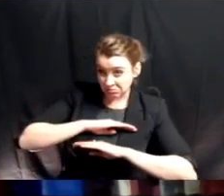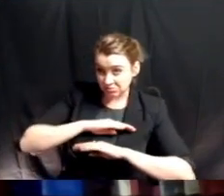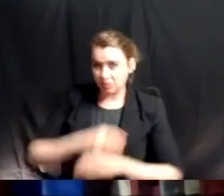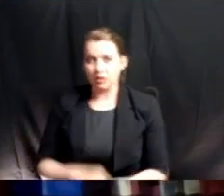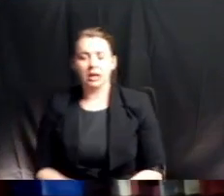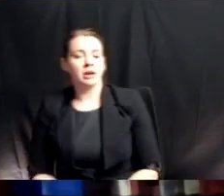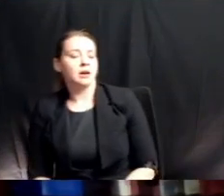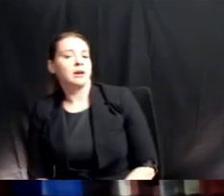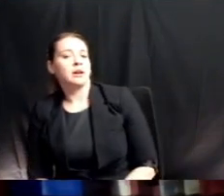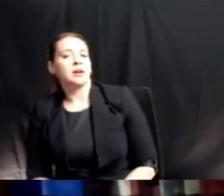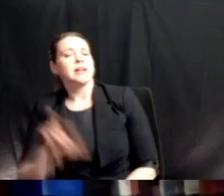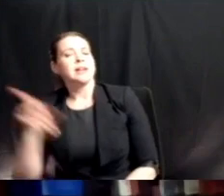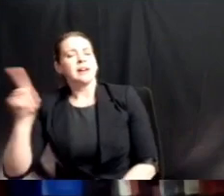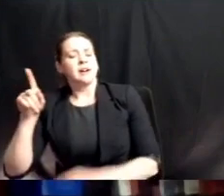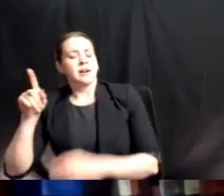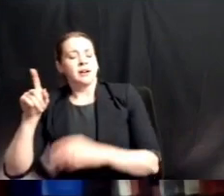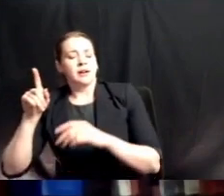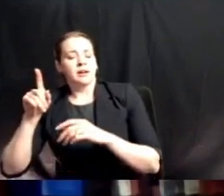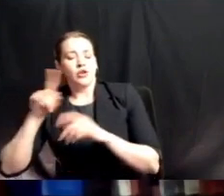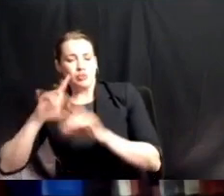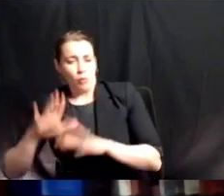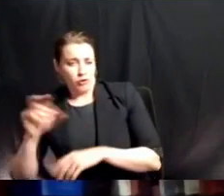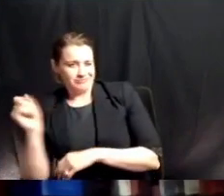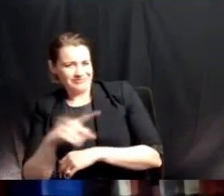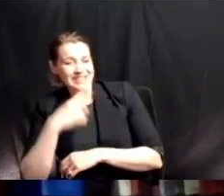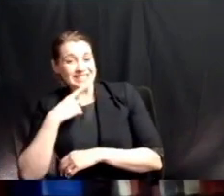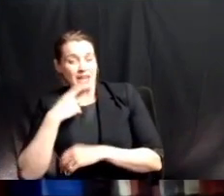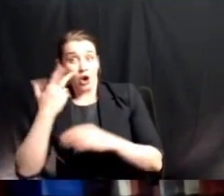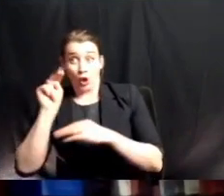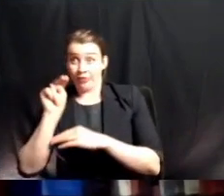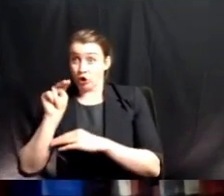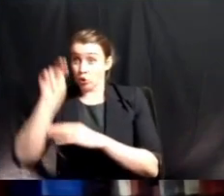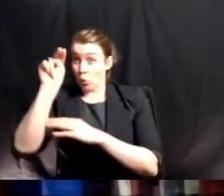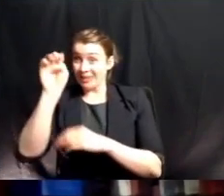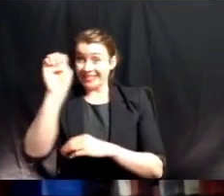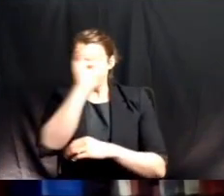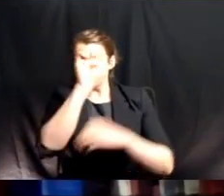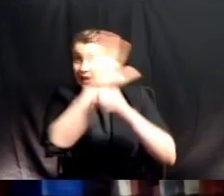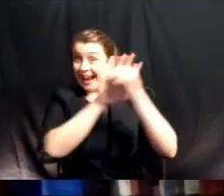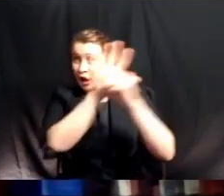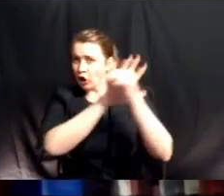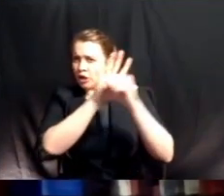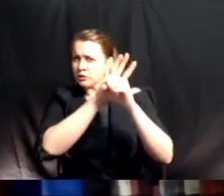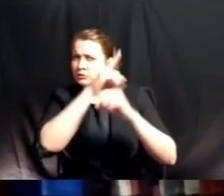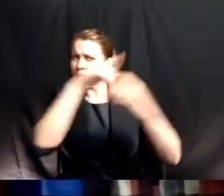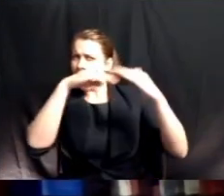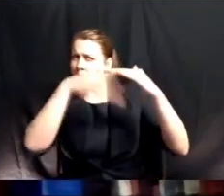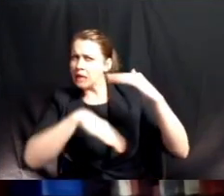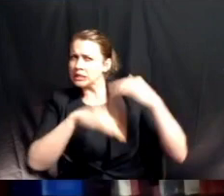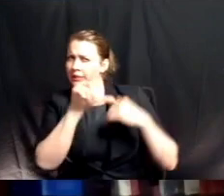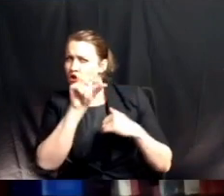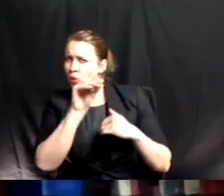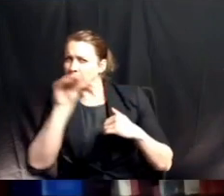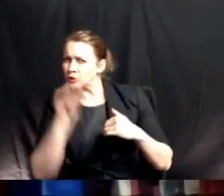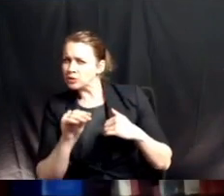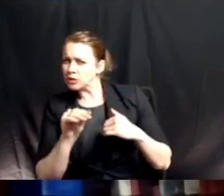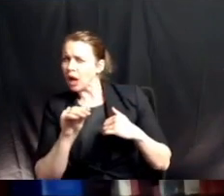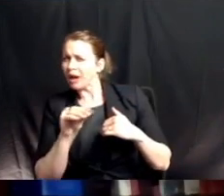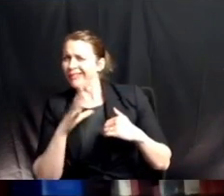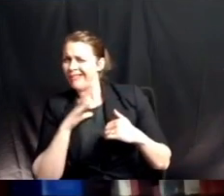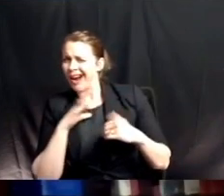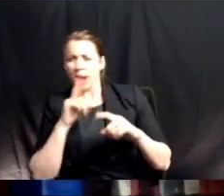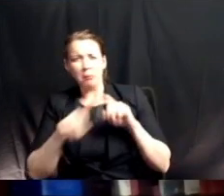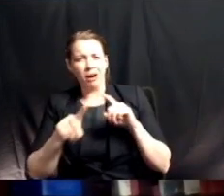the Northeast region was at a lower than 20% rate. Just they're trying to understand the clock, the process of when that might